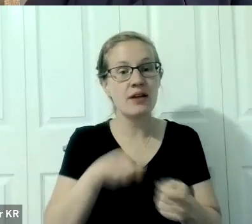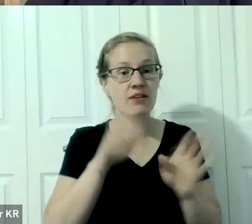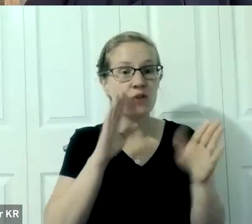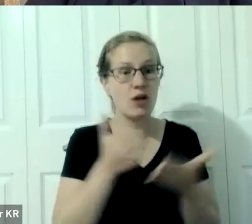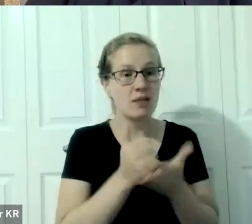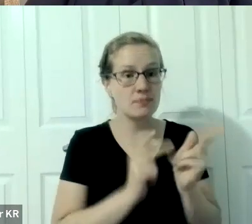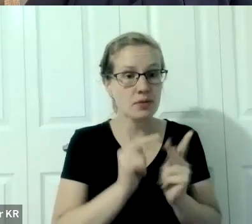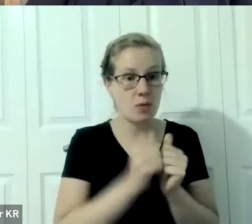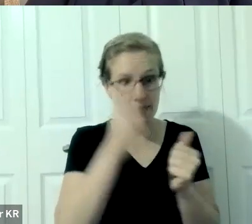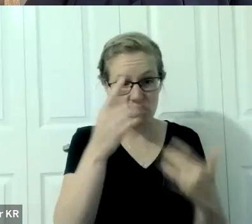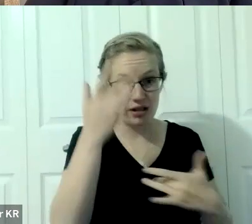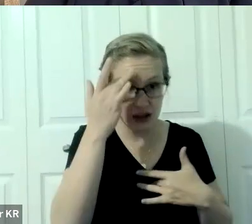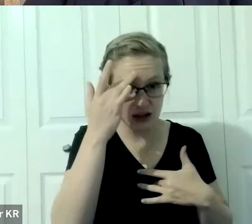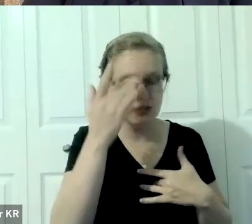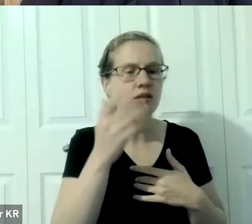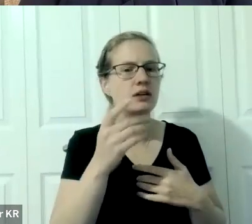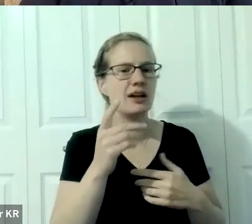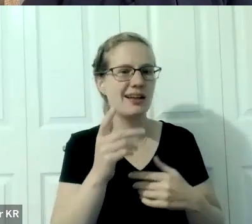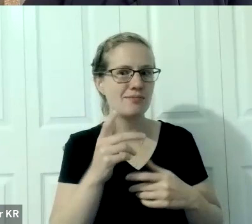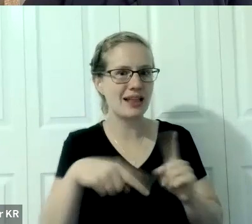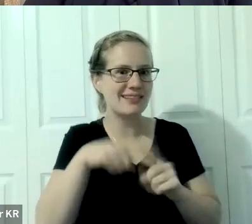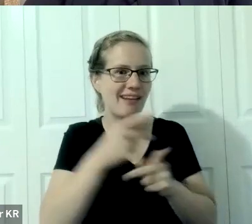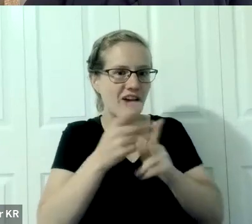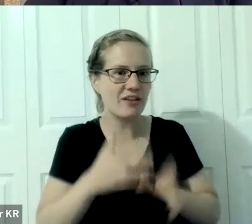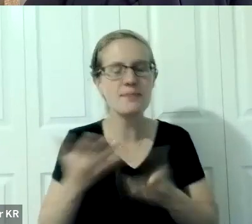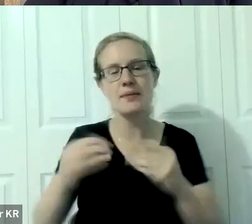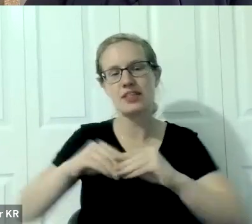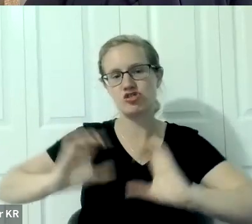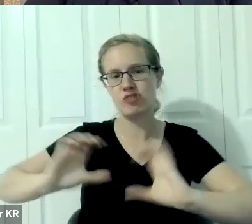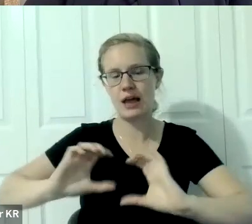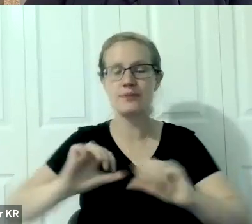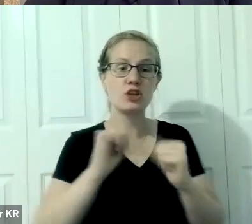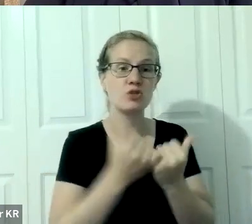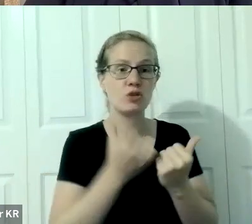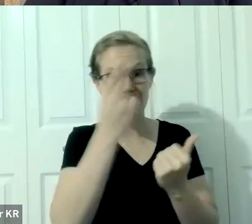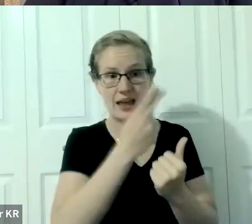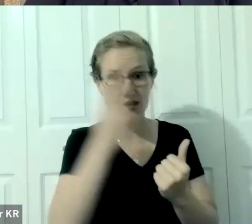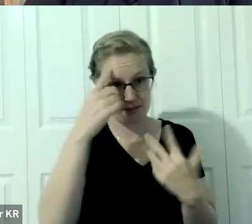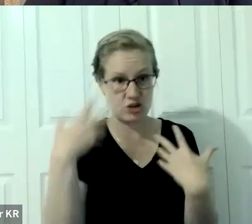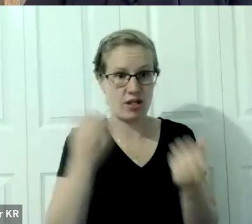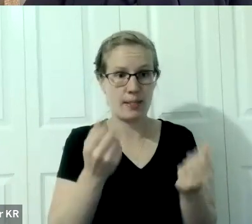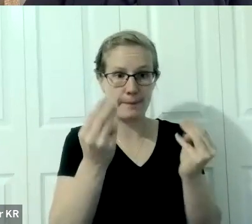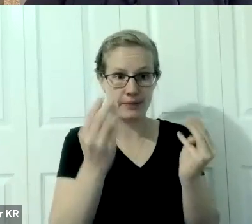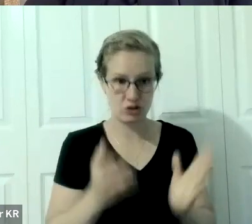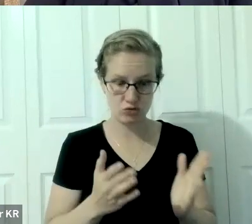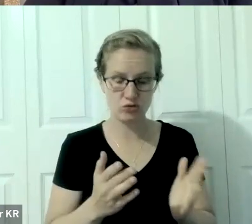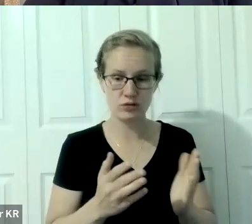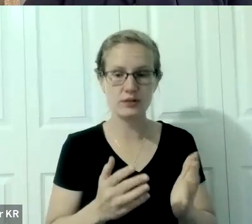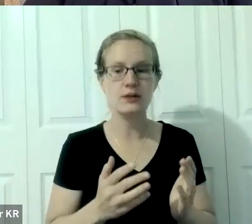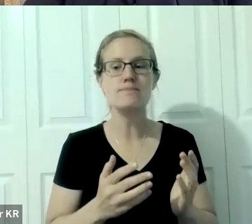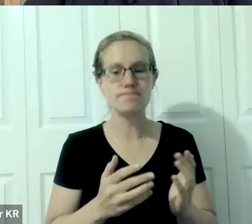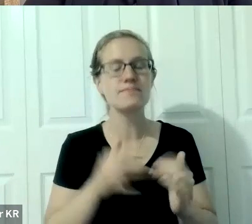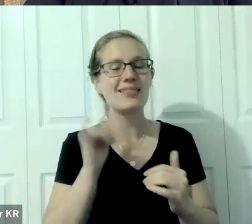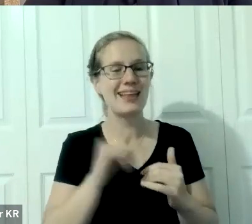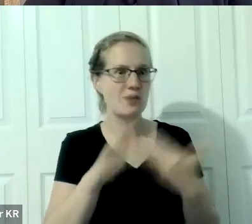illnesses and those that care for them. Maybe we can put it in the chat. It's the Association of Catholic Mental Health Ministers. And that's the